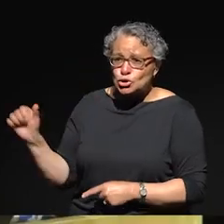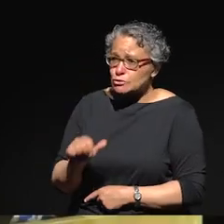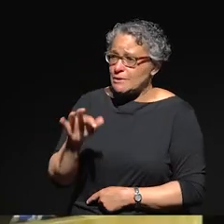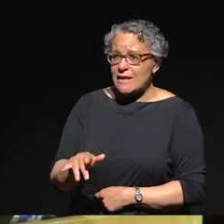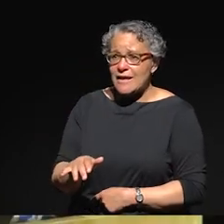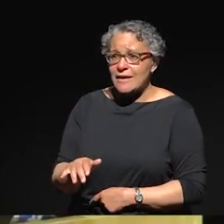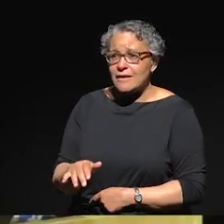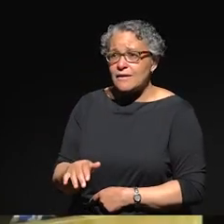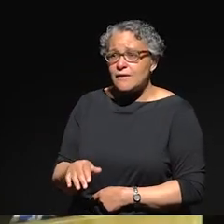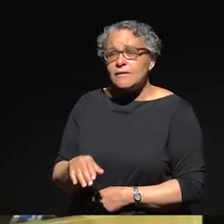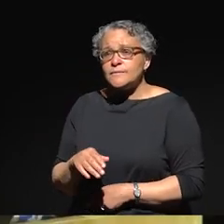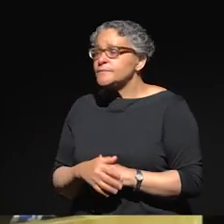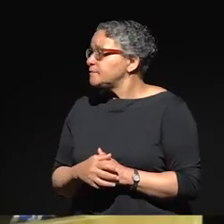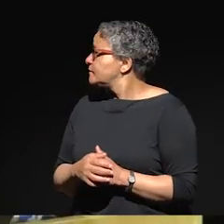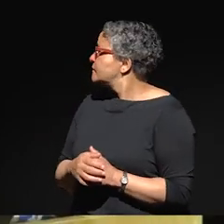that best sums up what he's about.